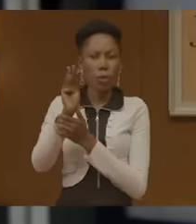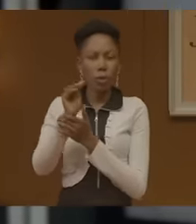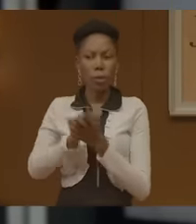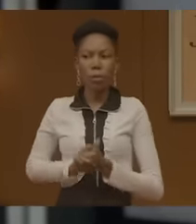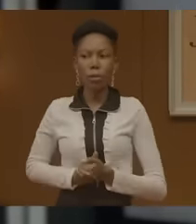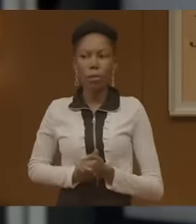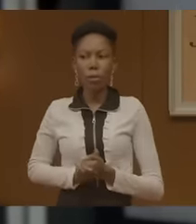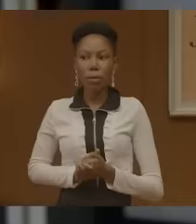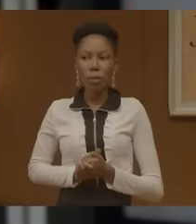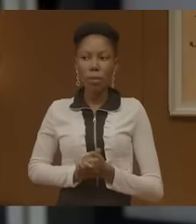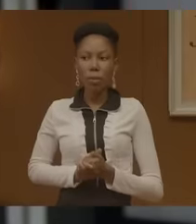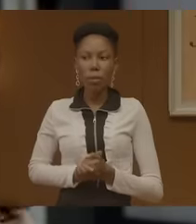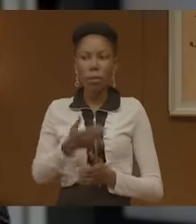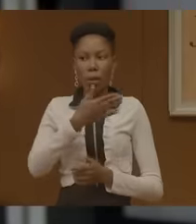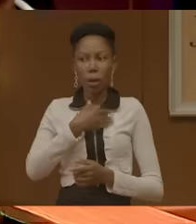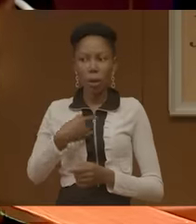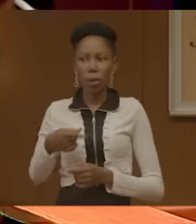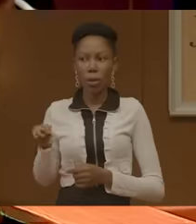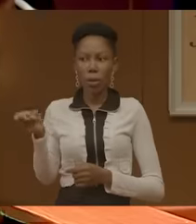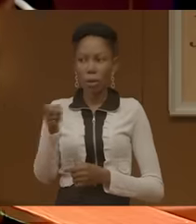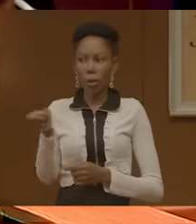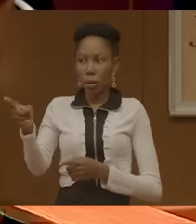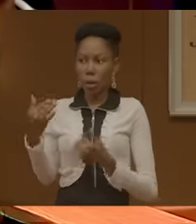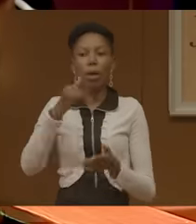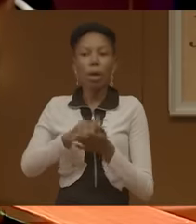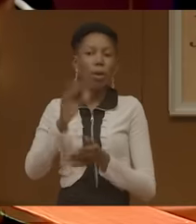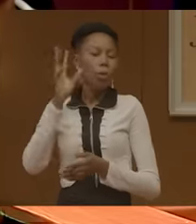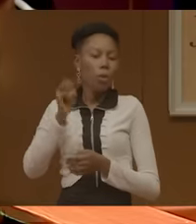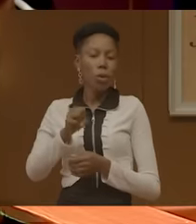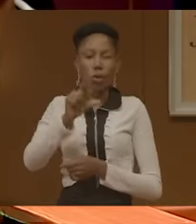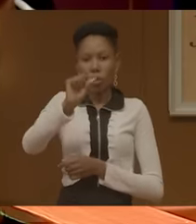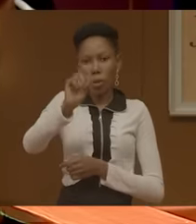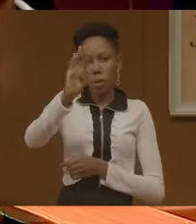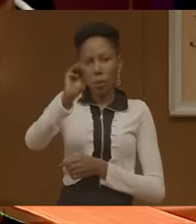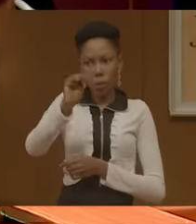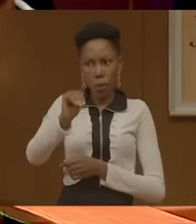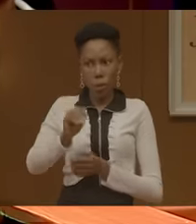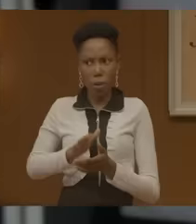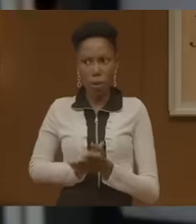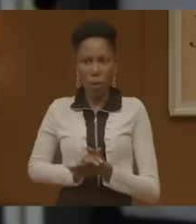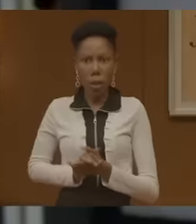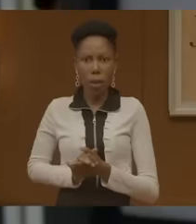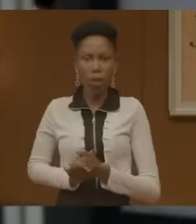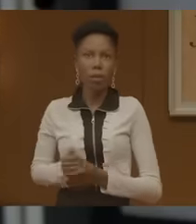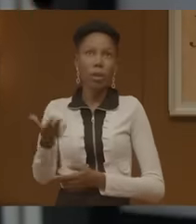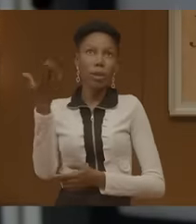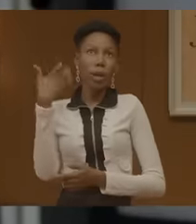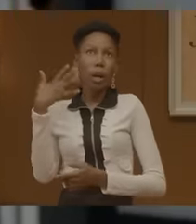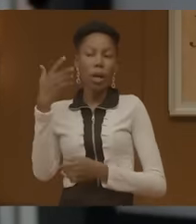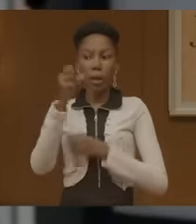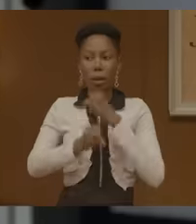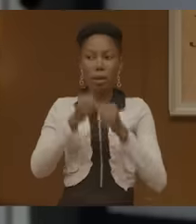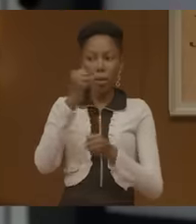2014, I could remember. I'm with his 3 months old baby then. I saw my boy last year,